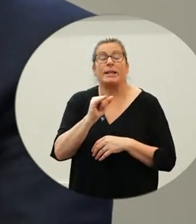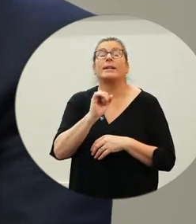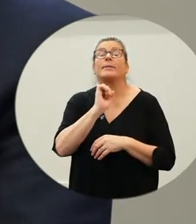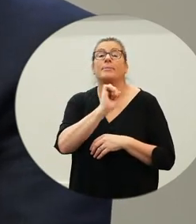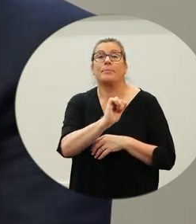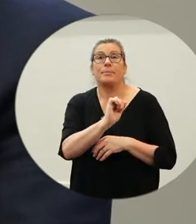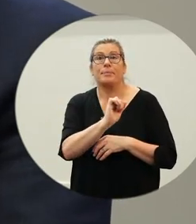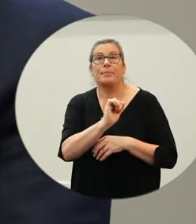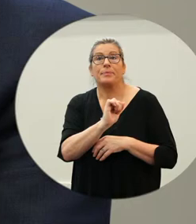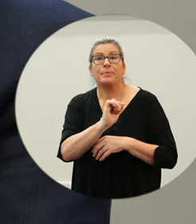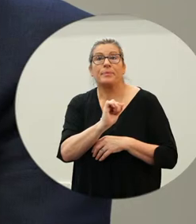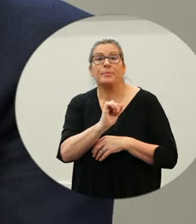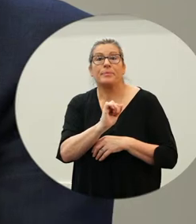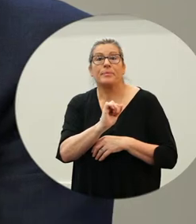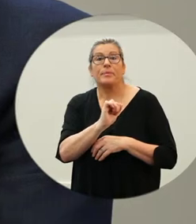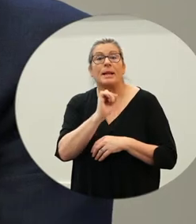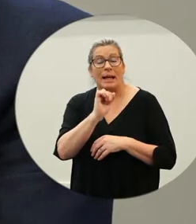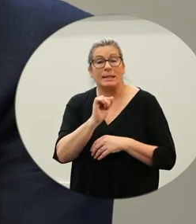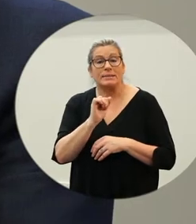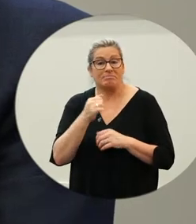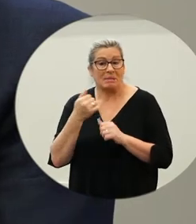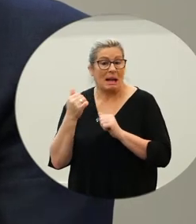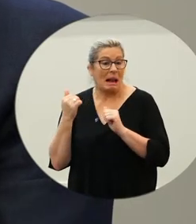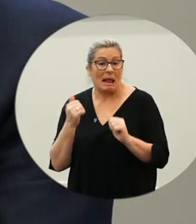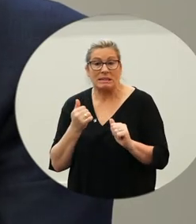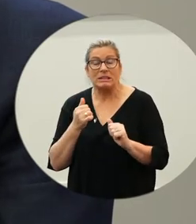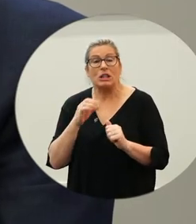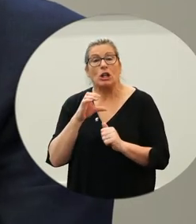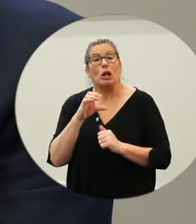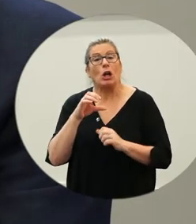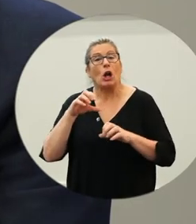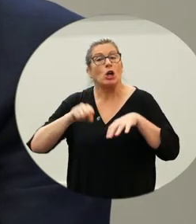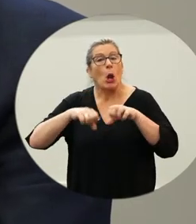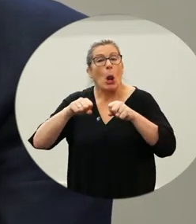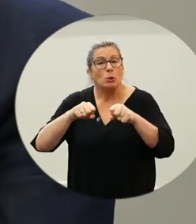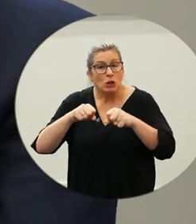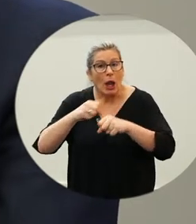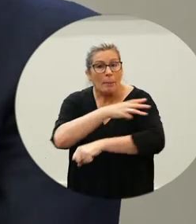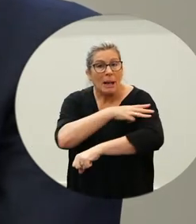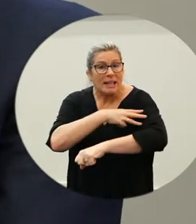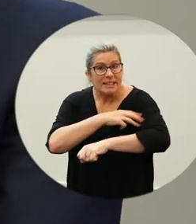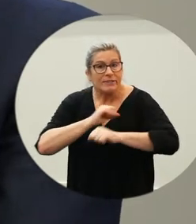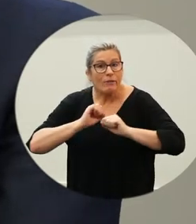was a classic colonial police force.